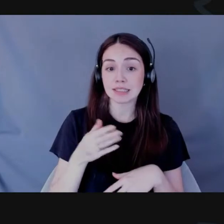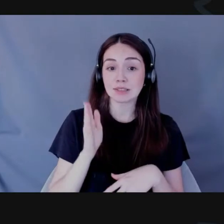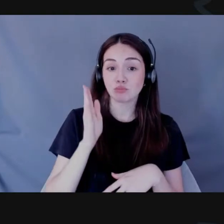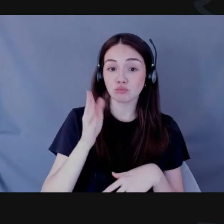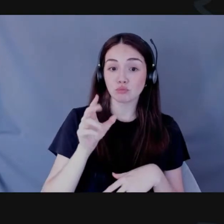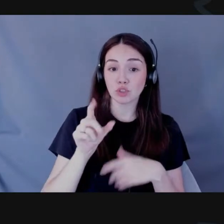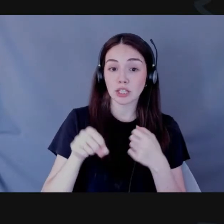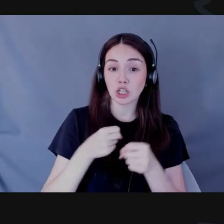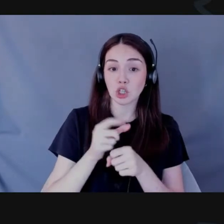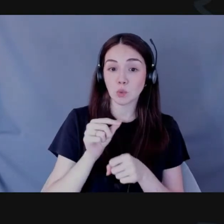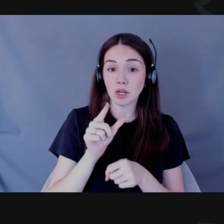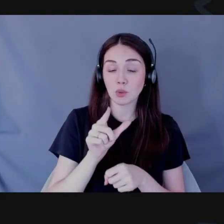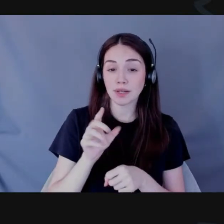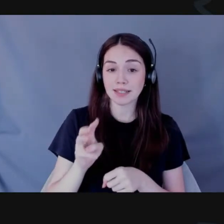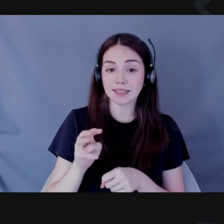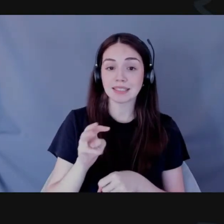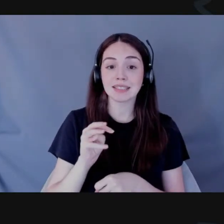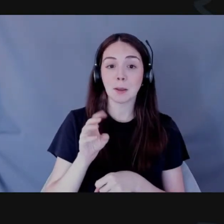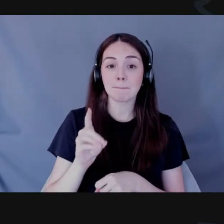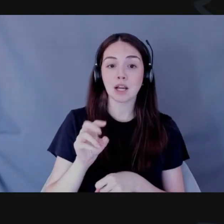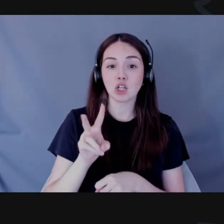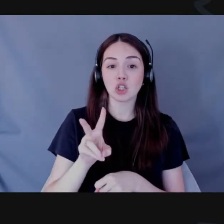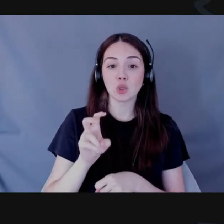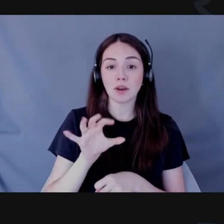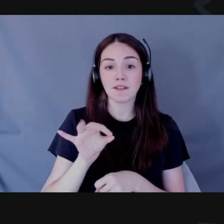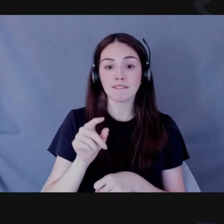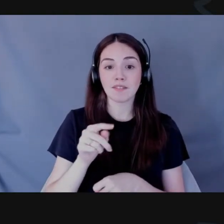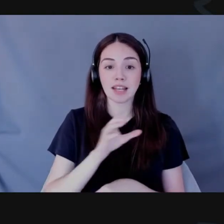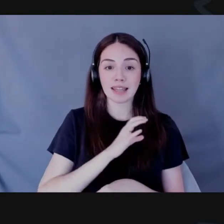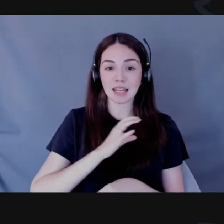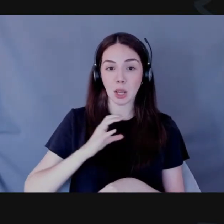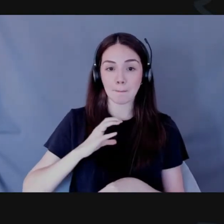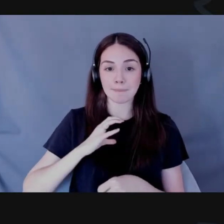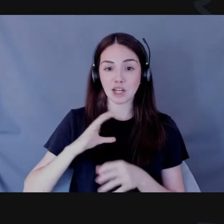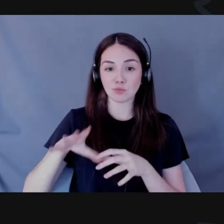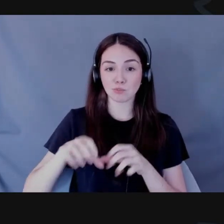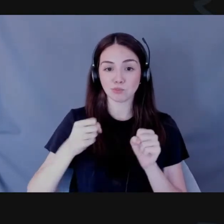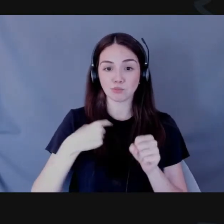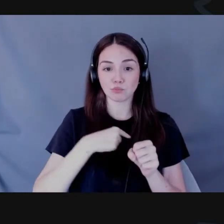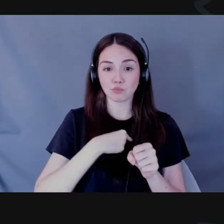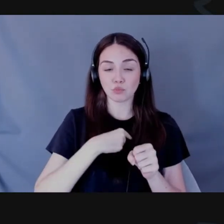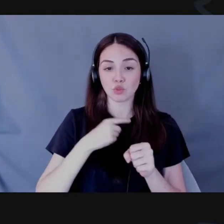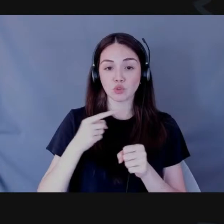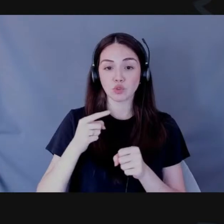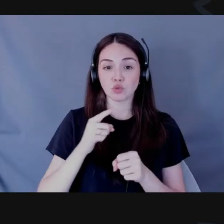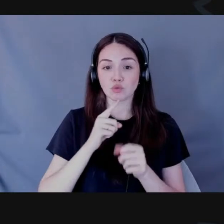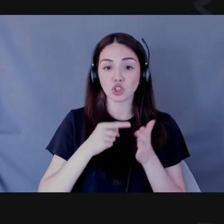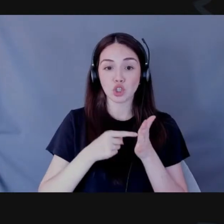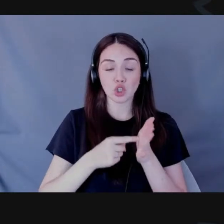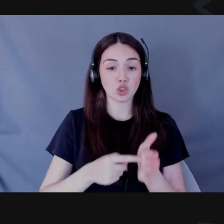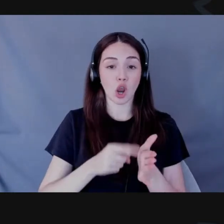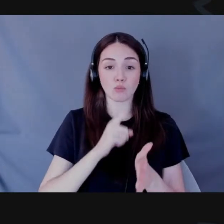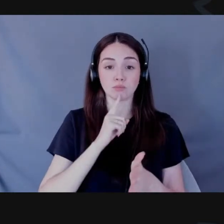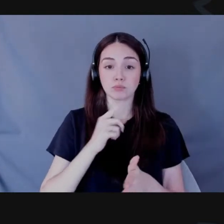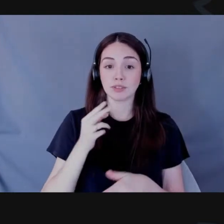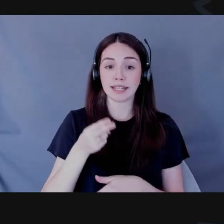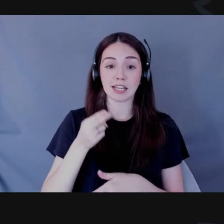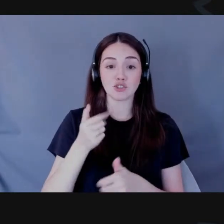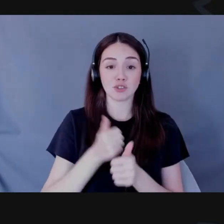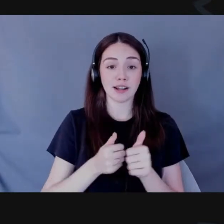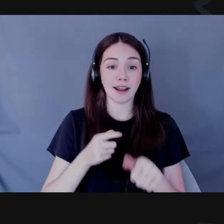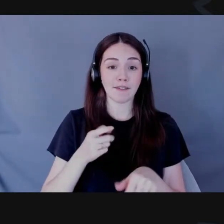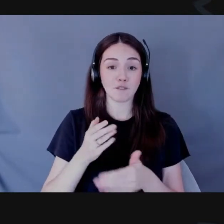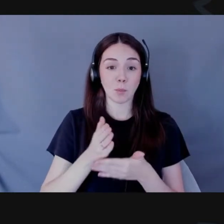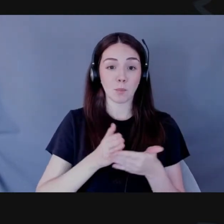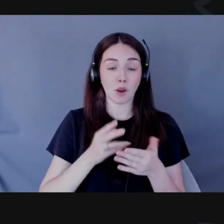have been adopted by Maryland's 250th Commission to bring serious history to every part of the state. The